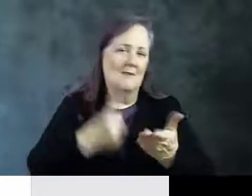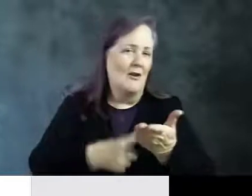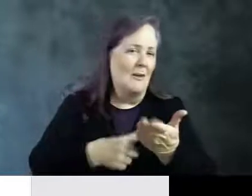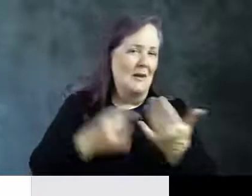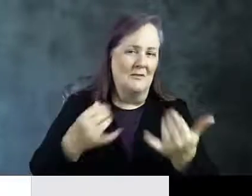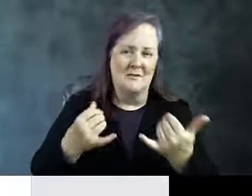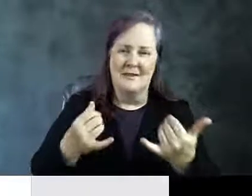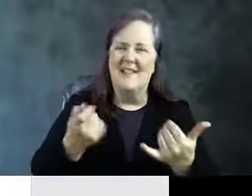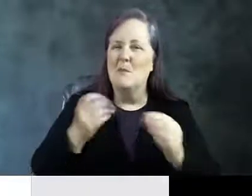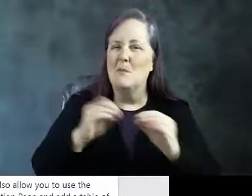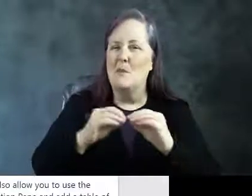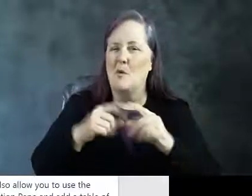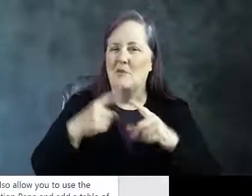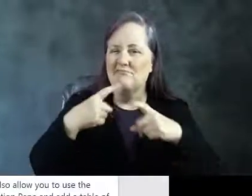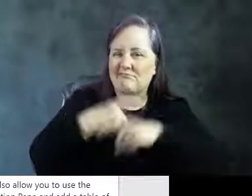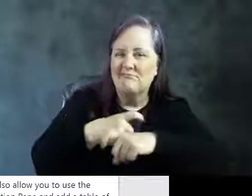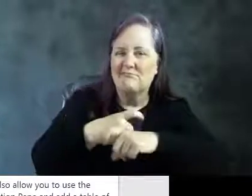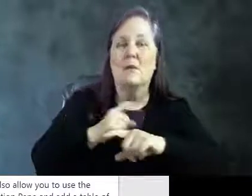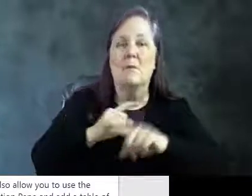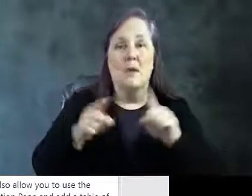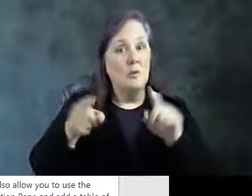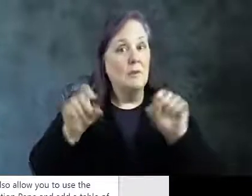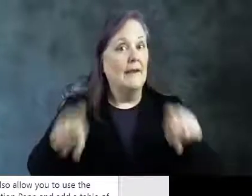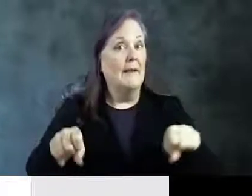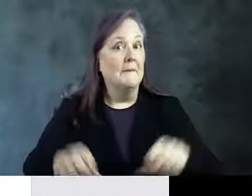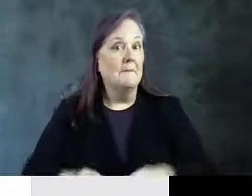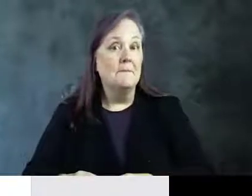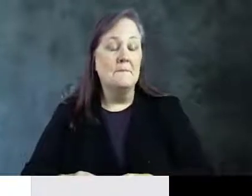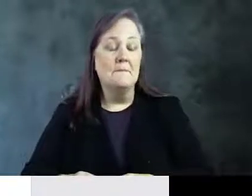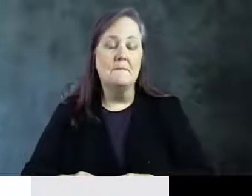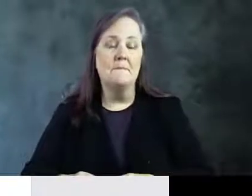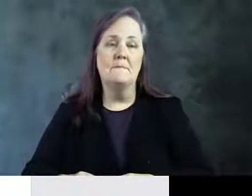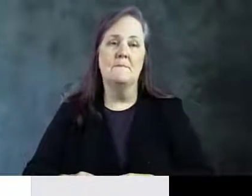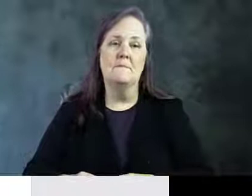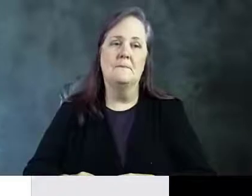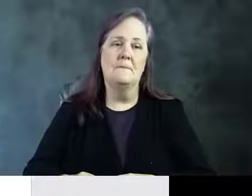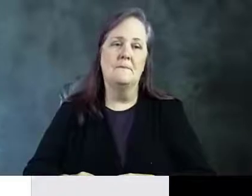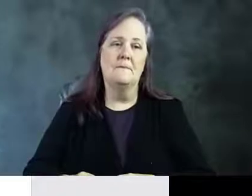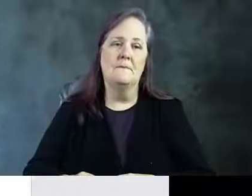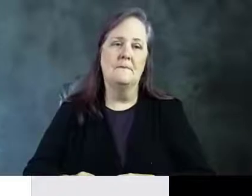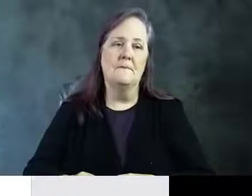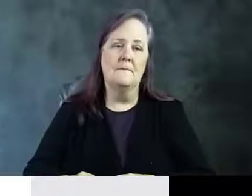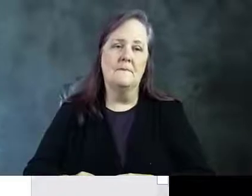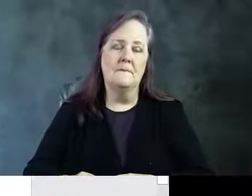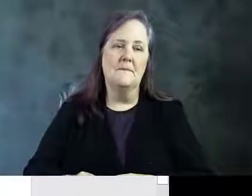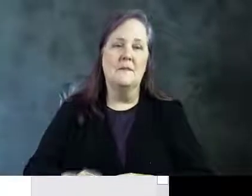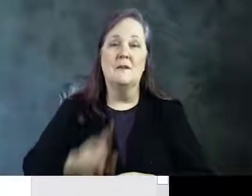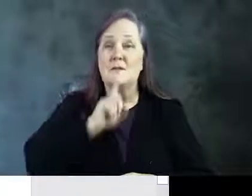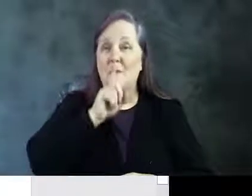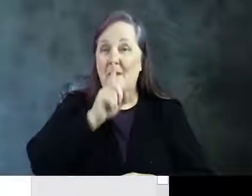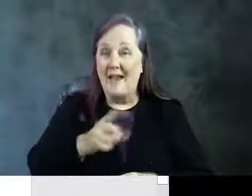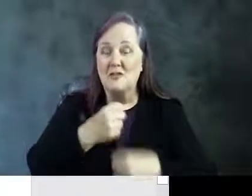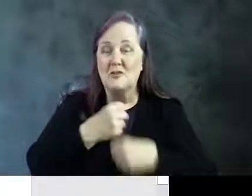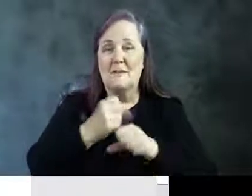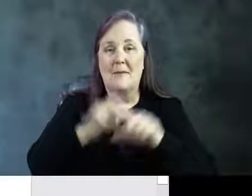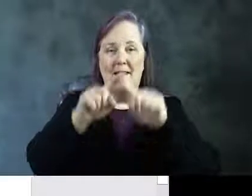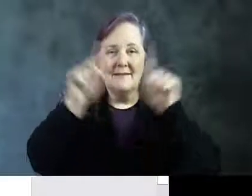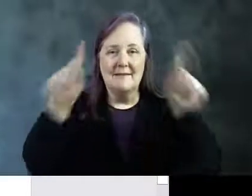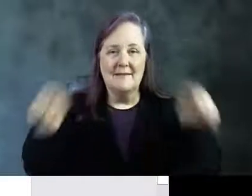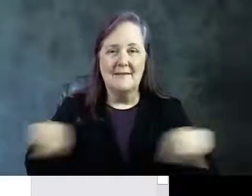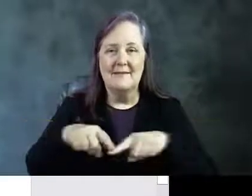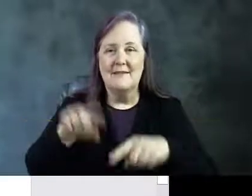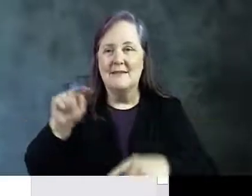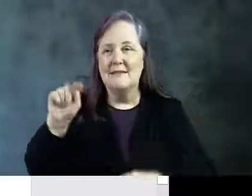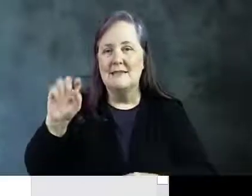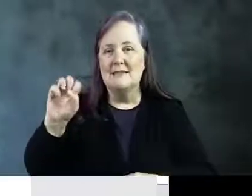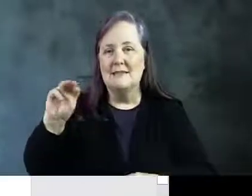It's a little more detailed, but you can preset these styles and you can actually make a template. In our organization,